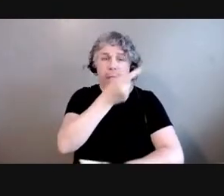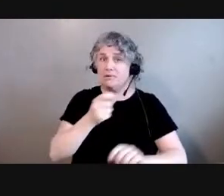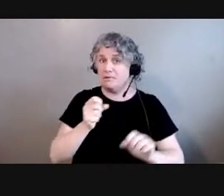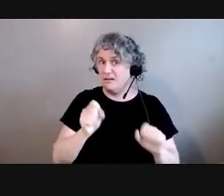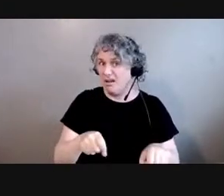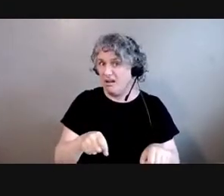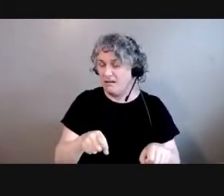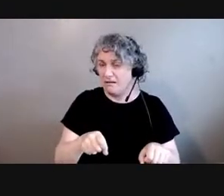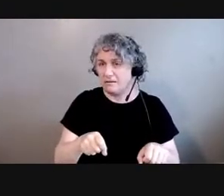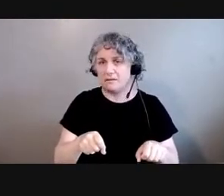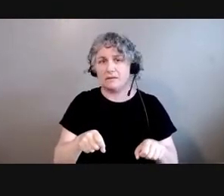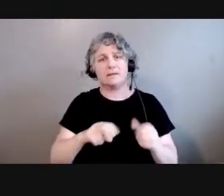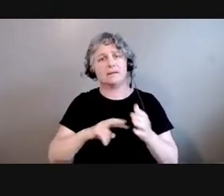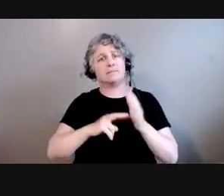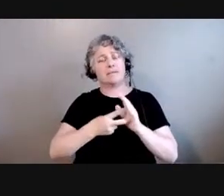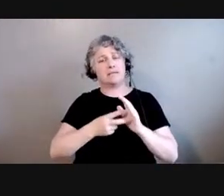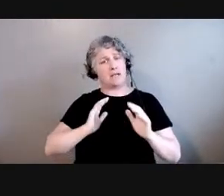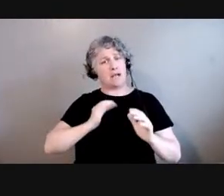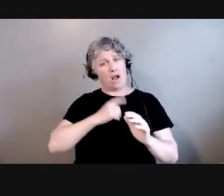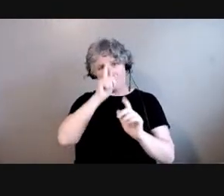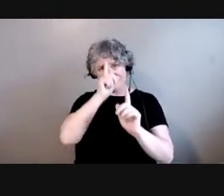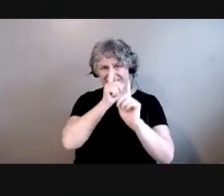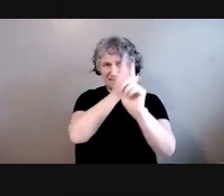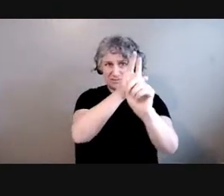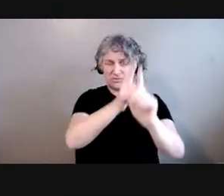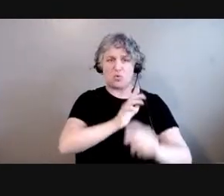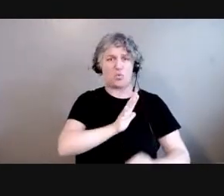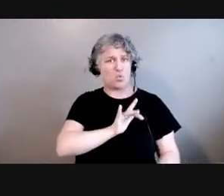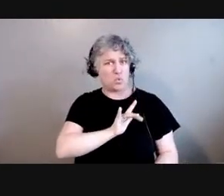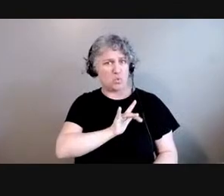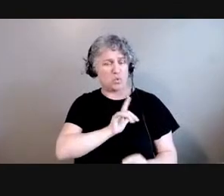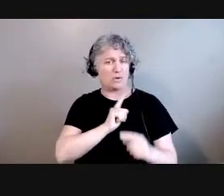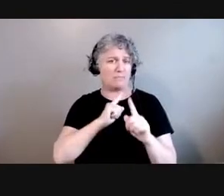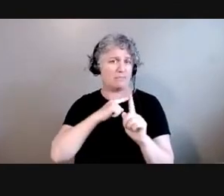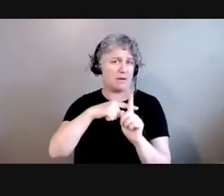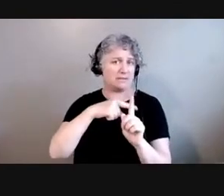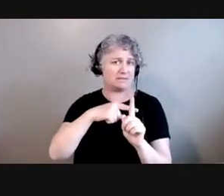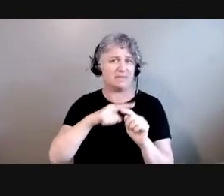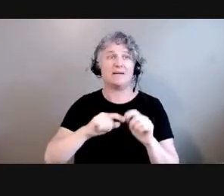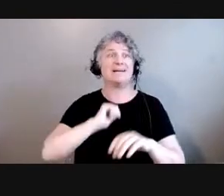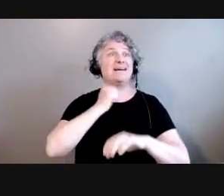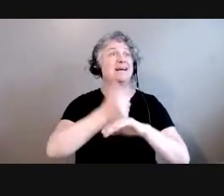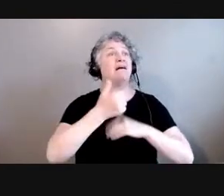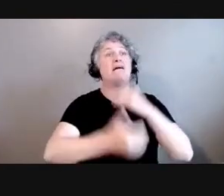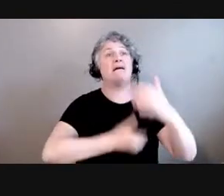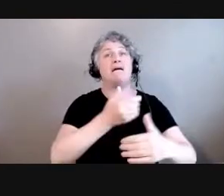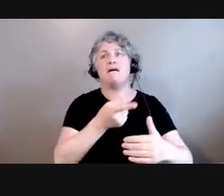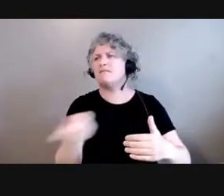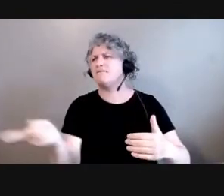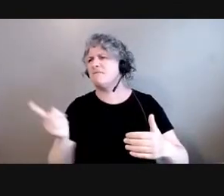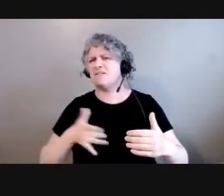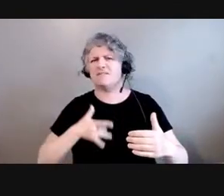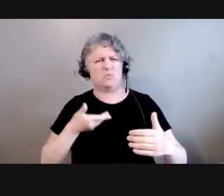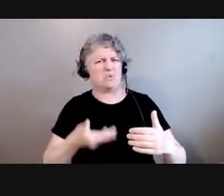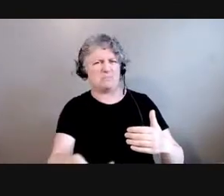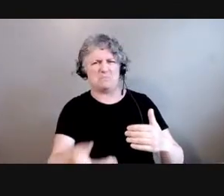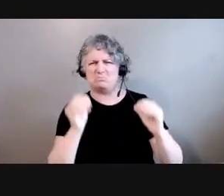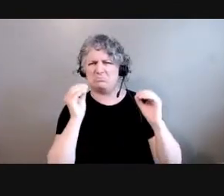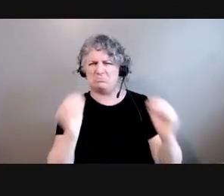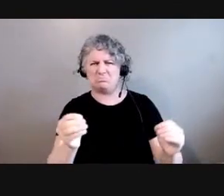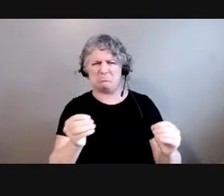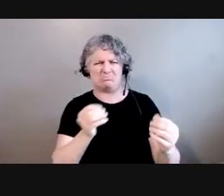I mean that we can be well-intentioned, yet set a process up that ends up being unfriendly to persons